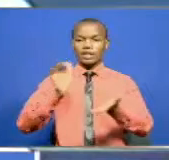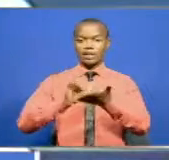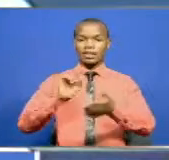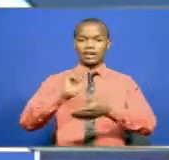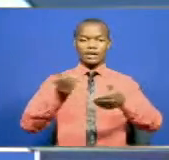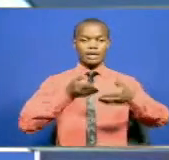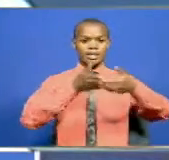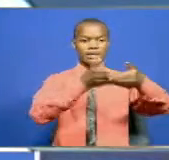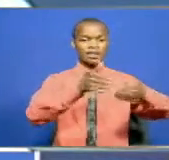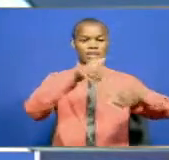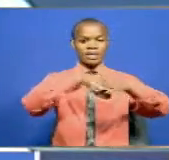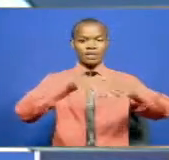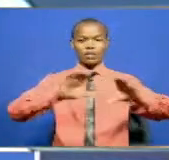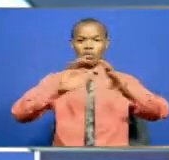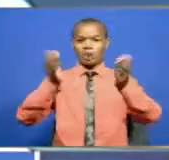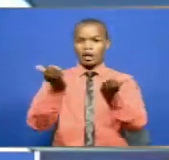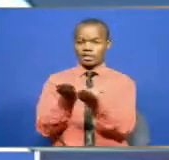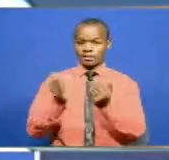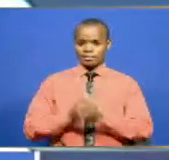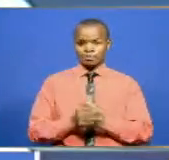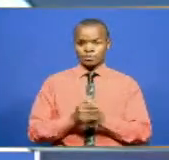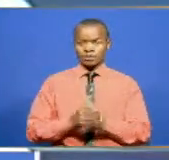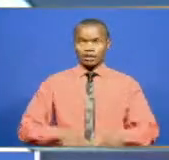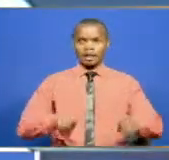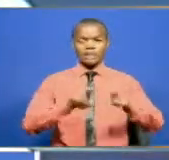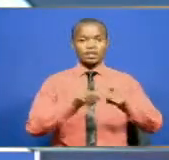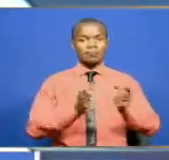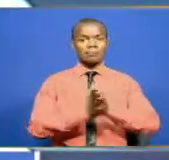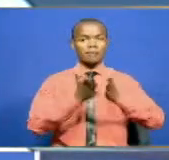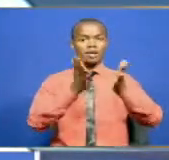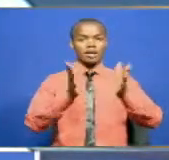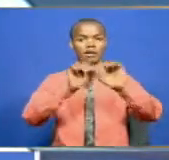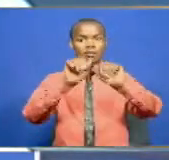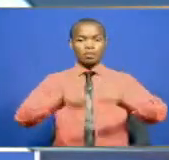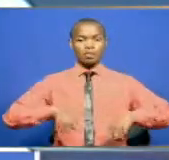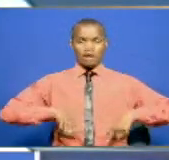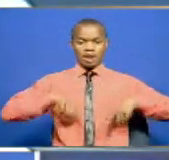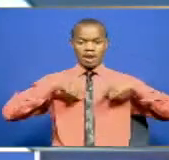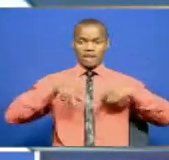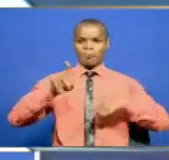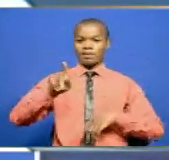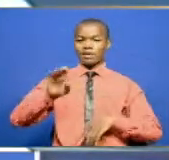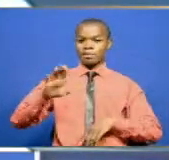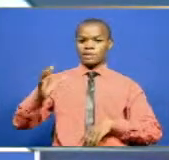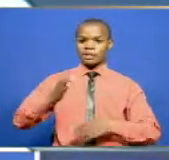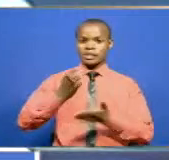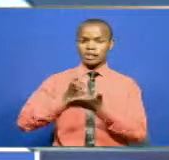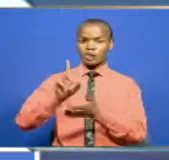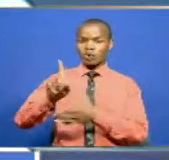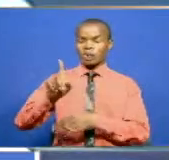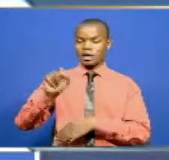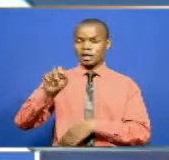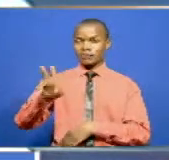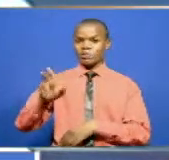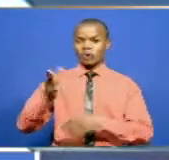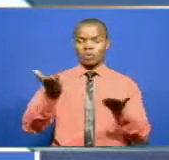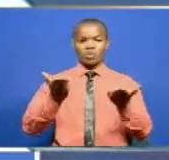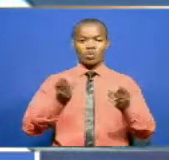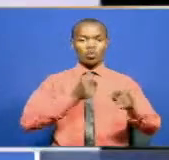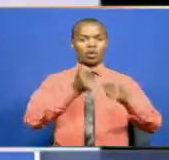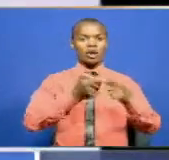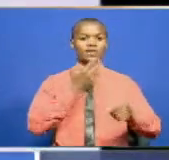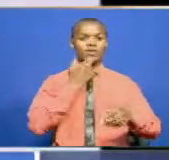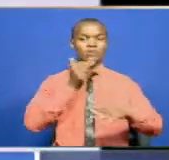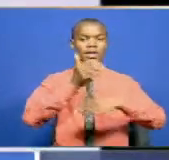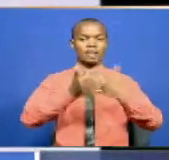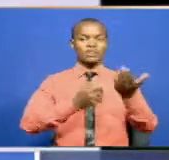the global competitions. Rather, the ceremony will be aired live on KBC Channel 1 television on Tuesday next week.